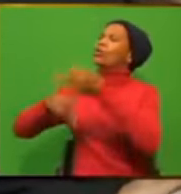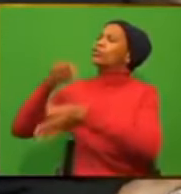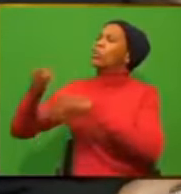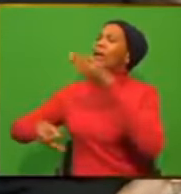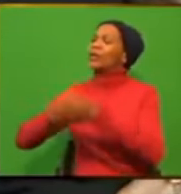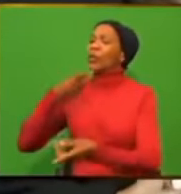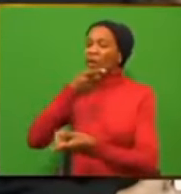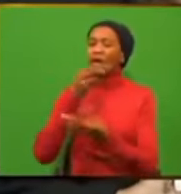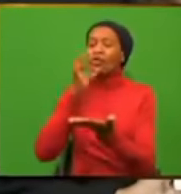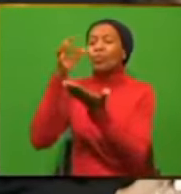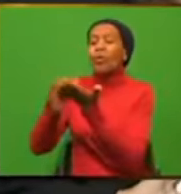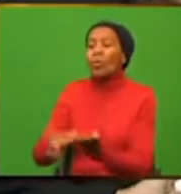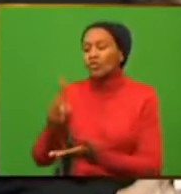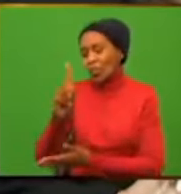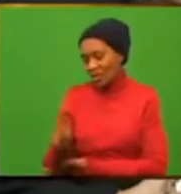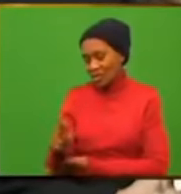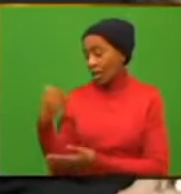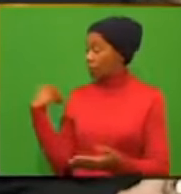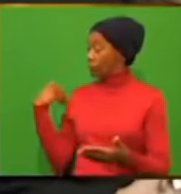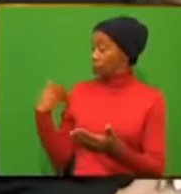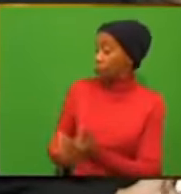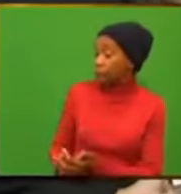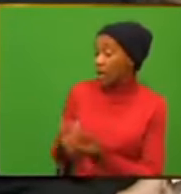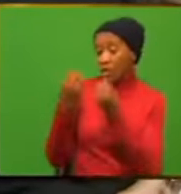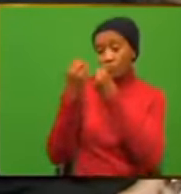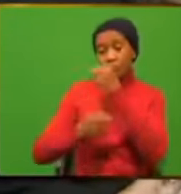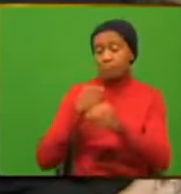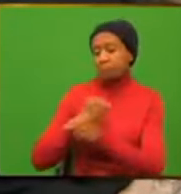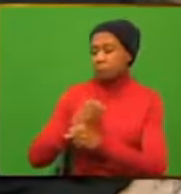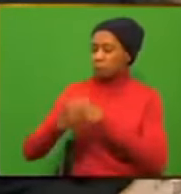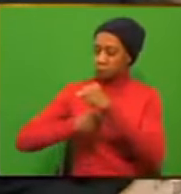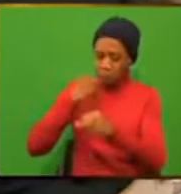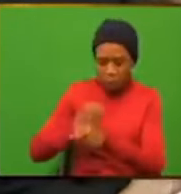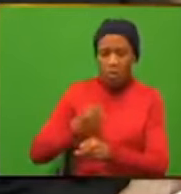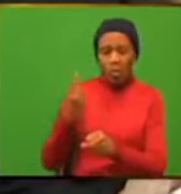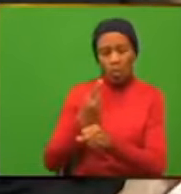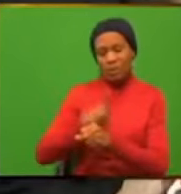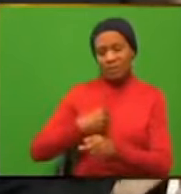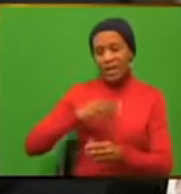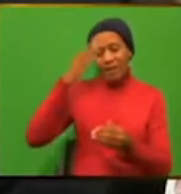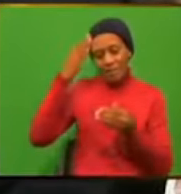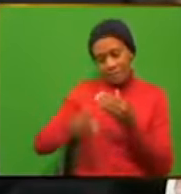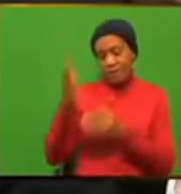proposing. For many years, Mr. President, I've ended my speeches